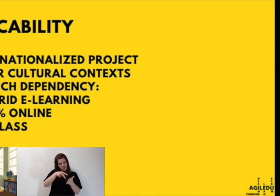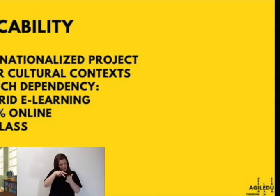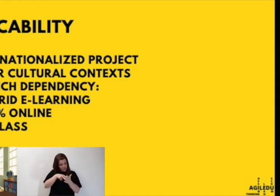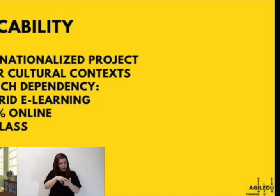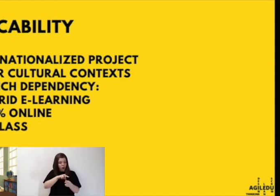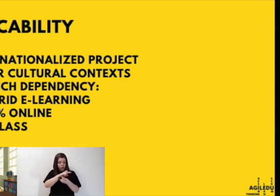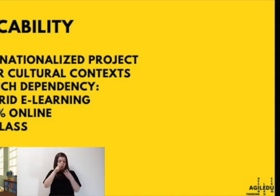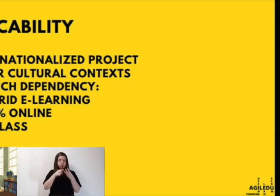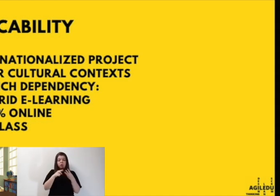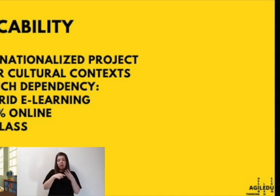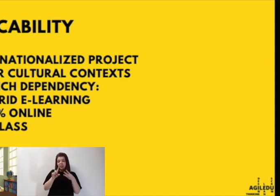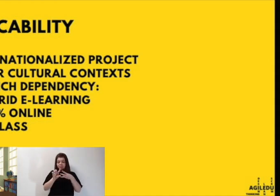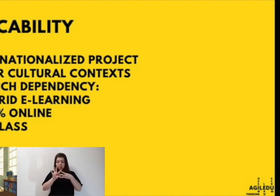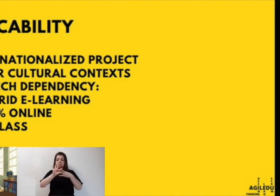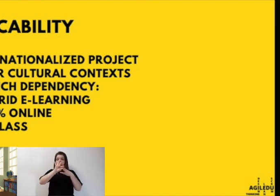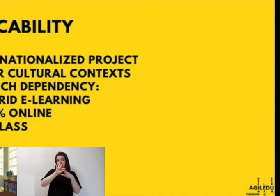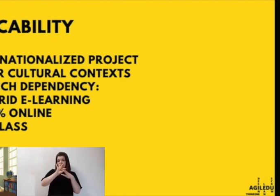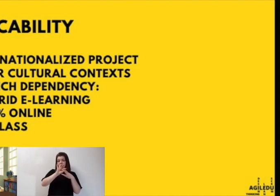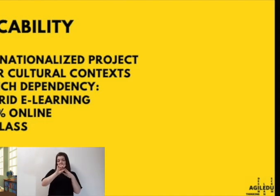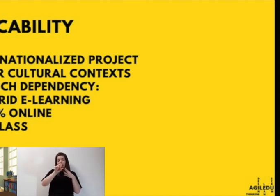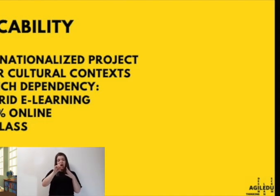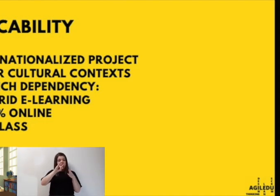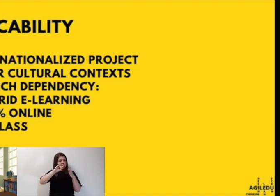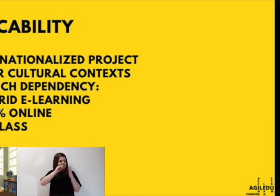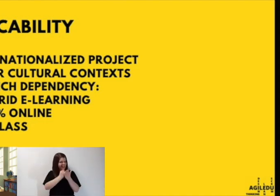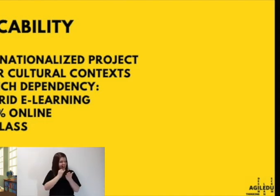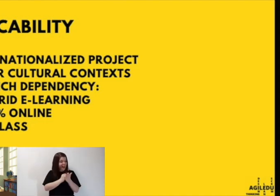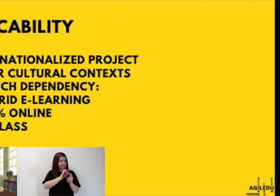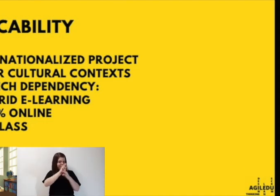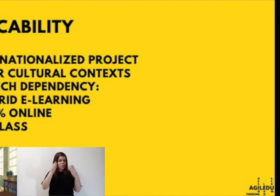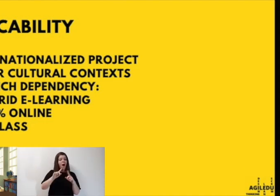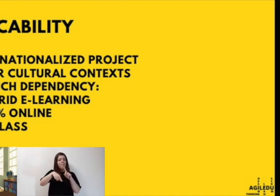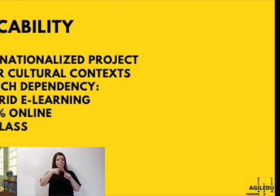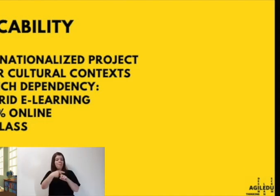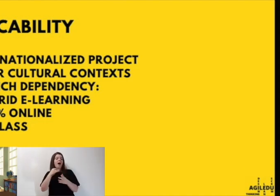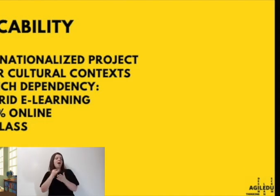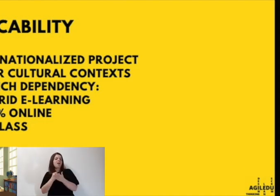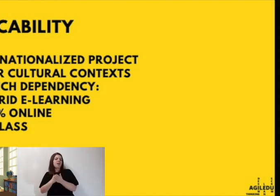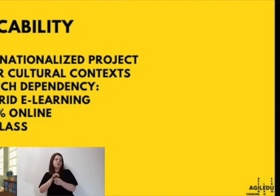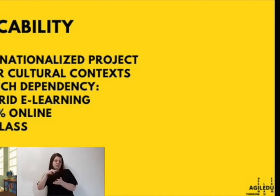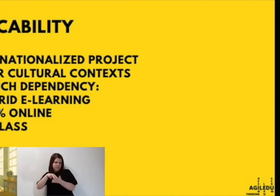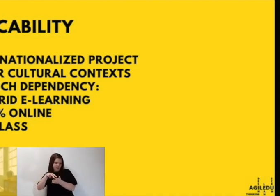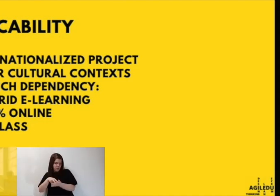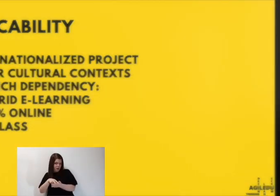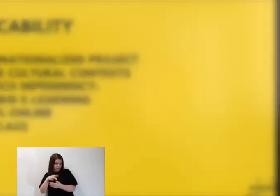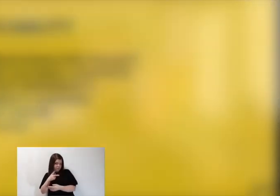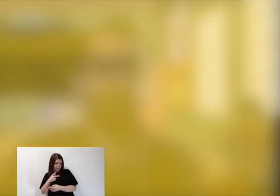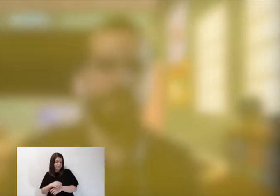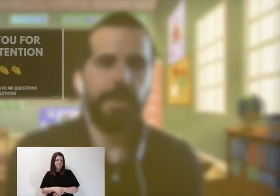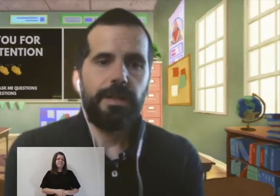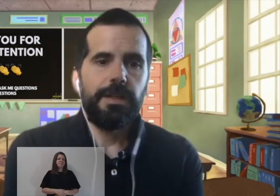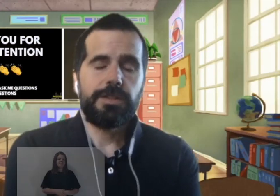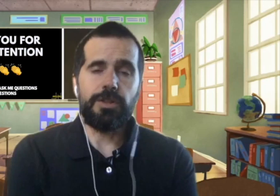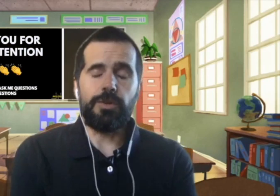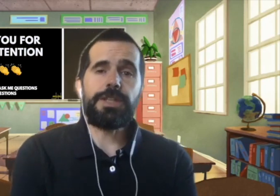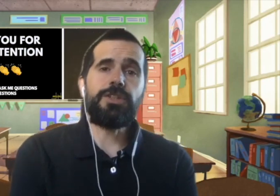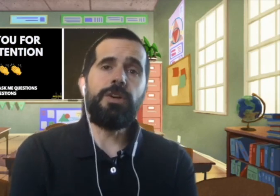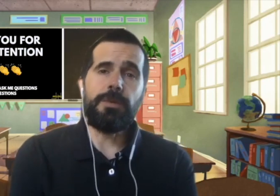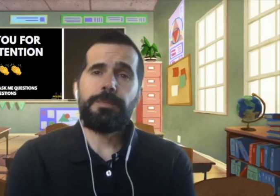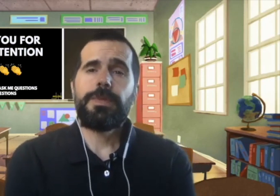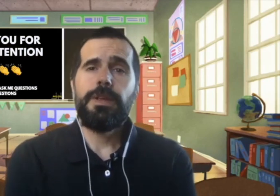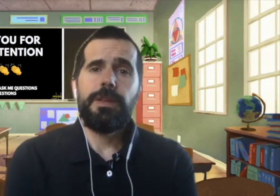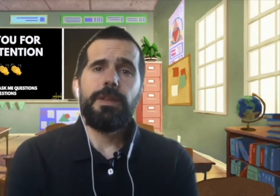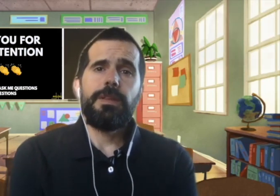in class. It not depends of the technology or the spaces or whatever. So that's